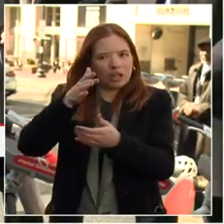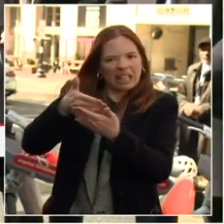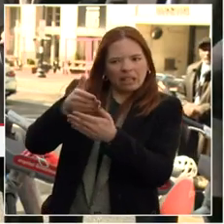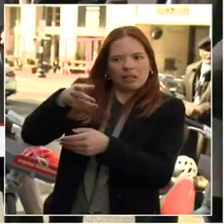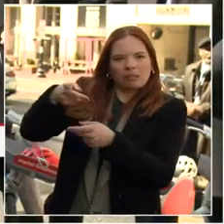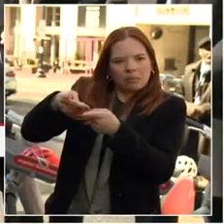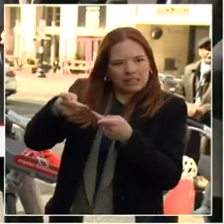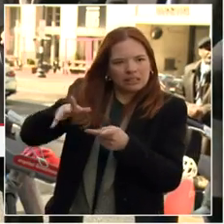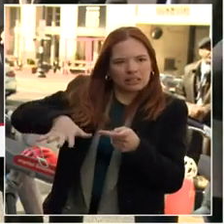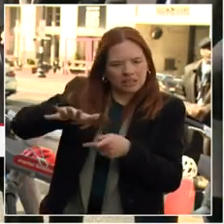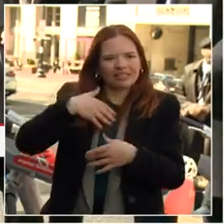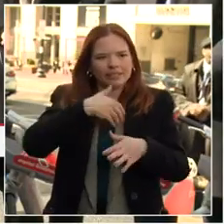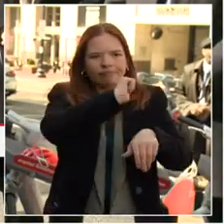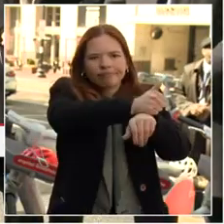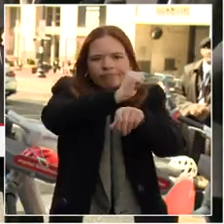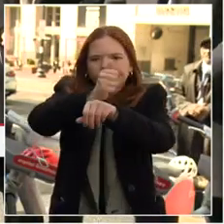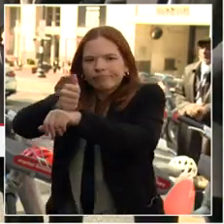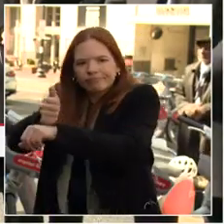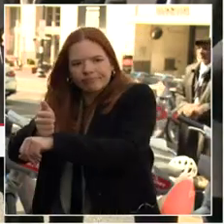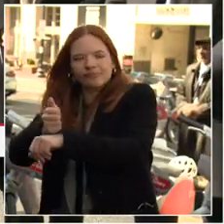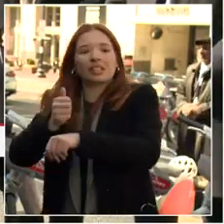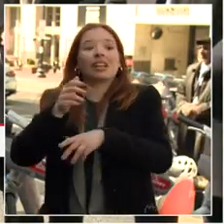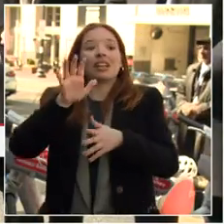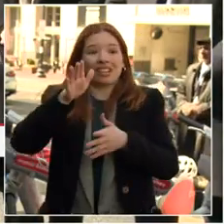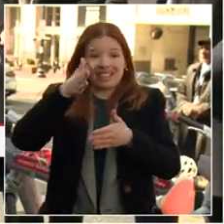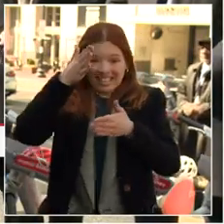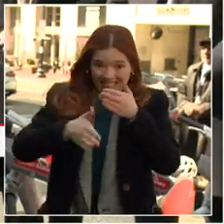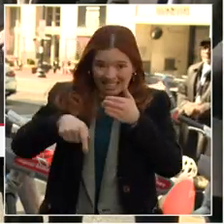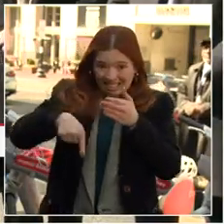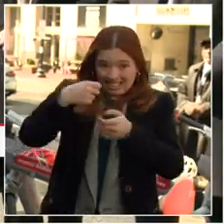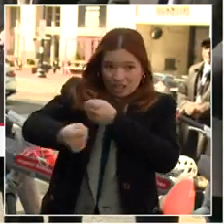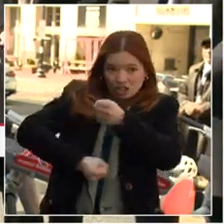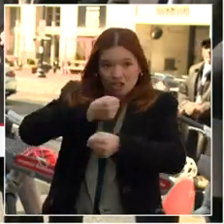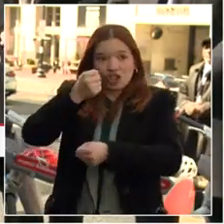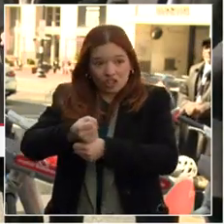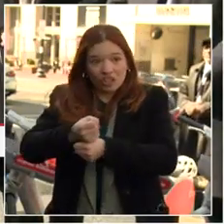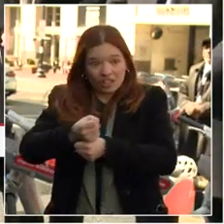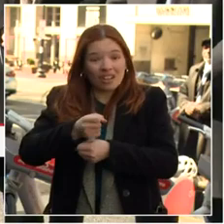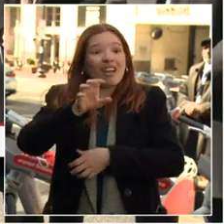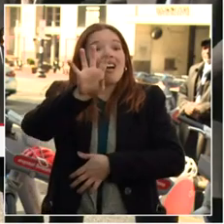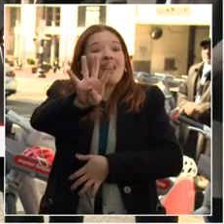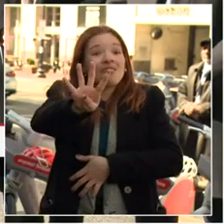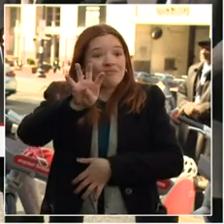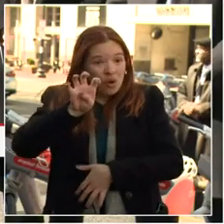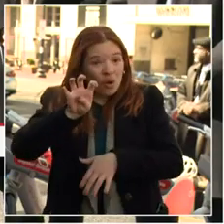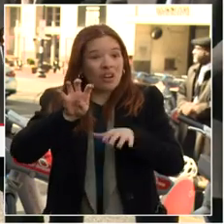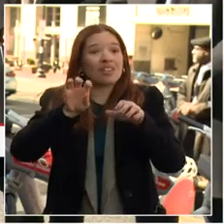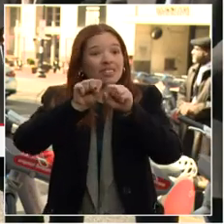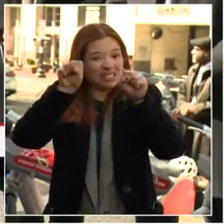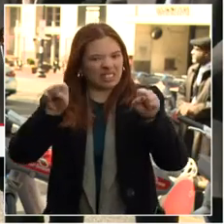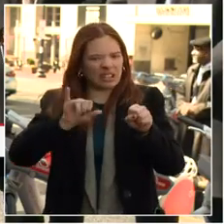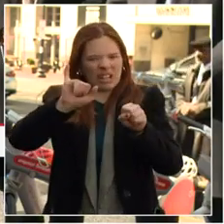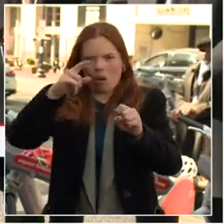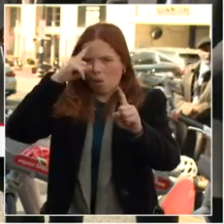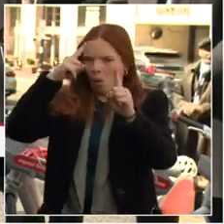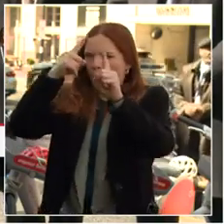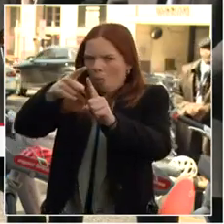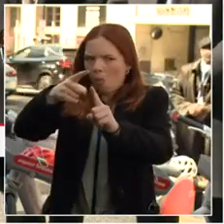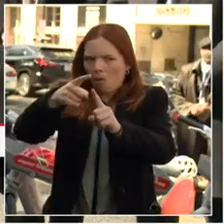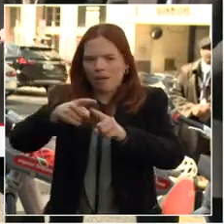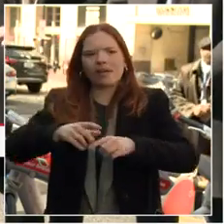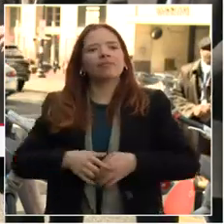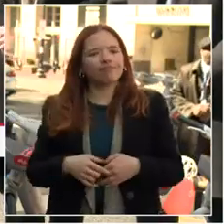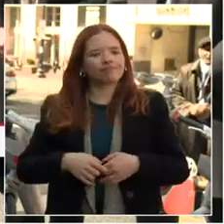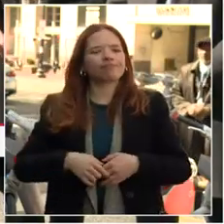up to around 400 stations by the end of the year. I also want to note for folks that the Cabby for All program, it helps ensure that most residents in the region